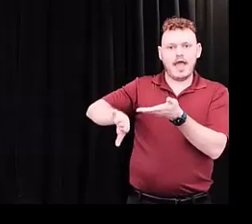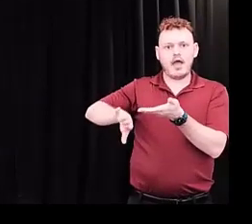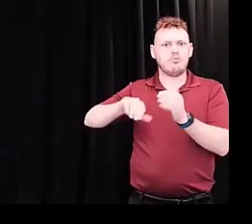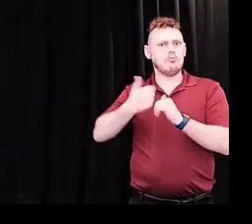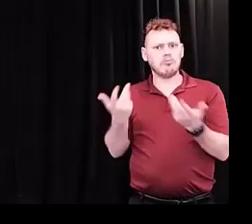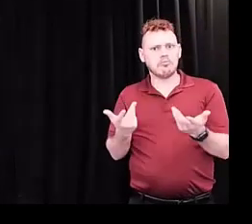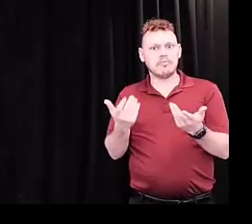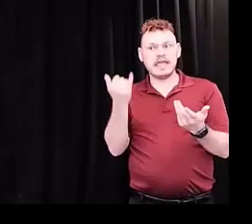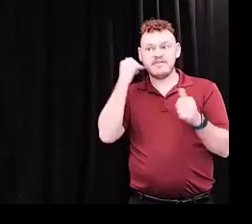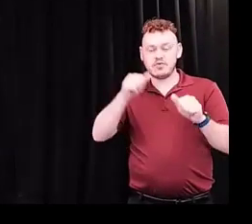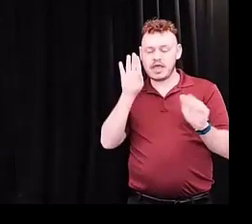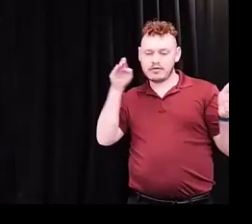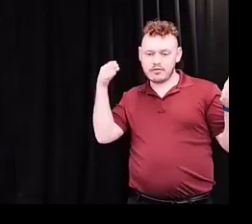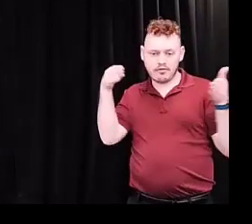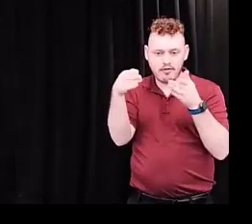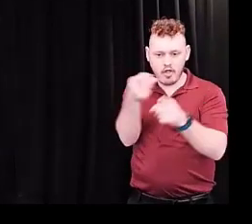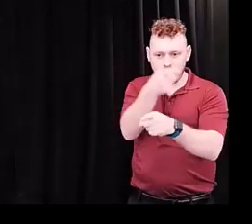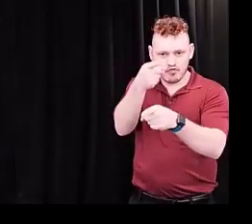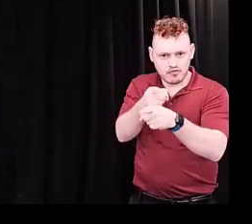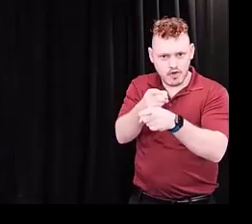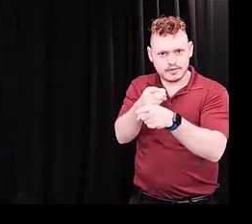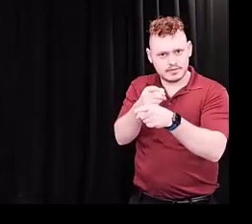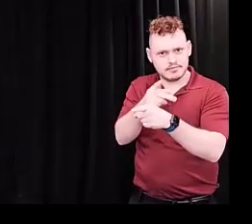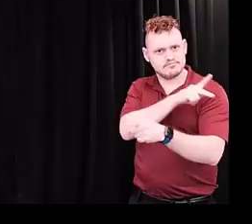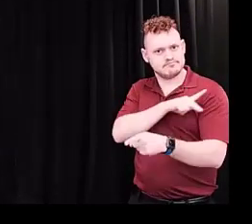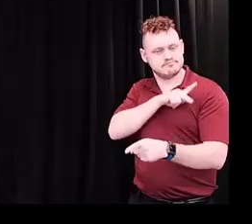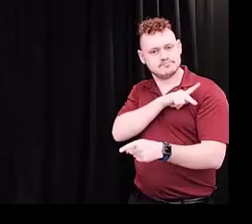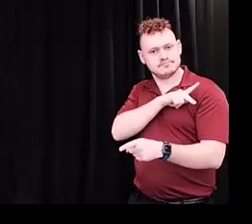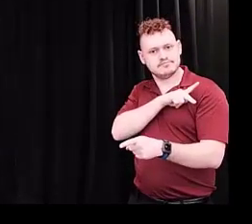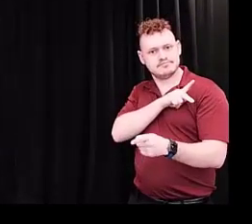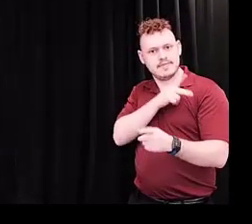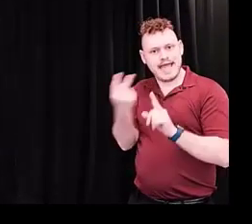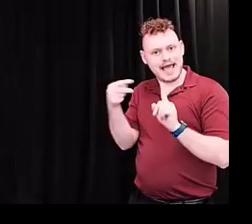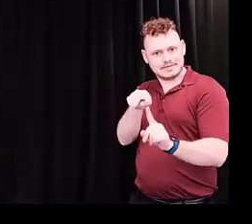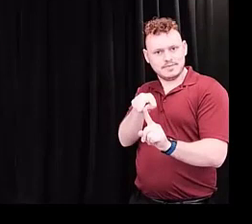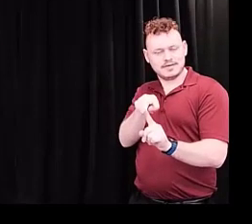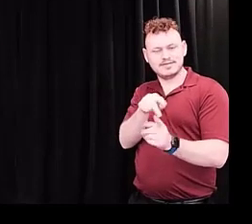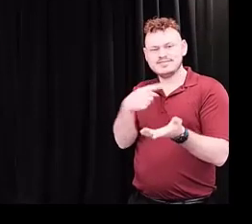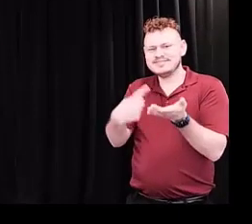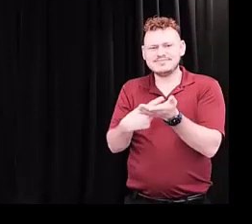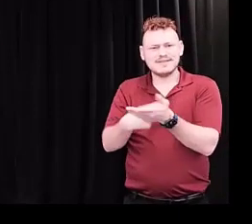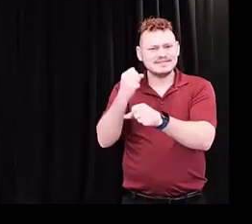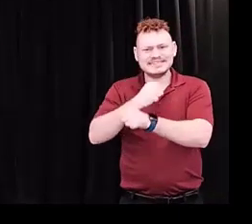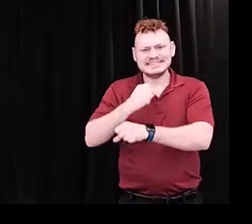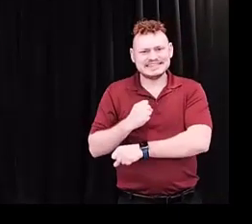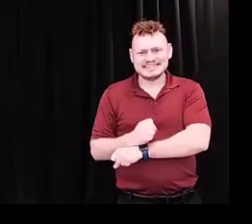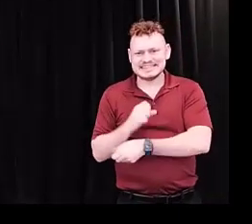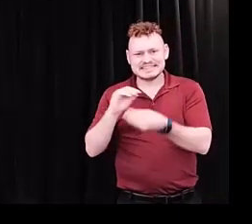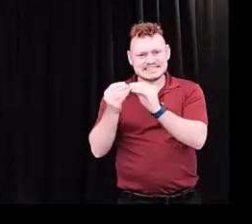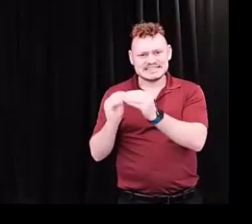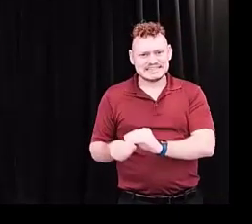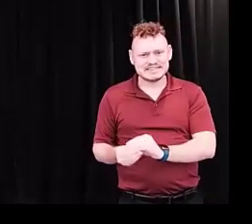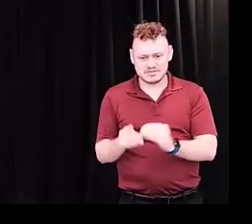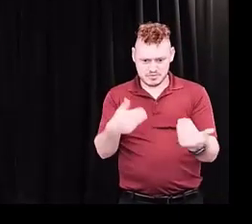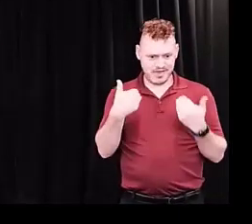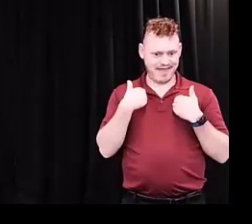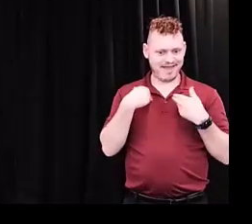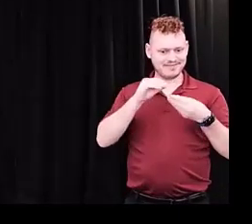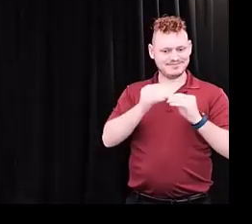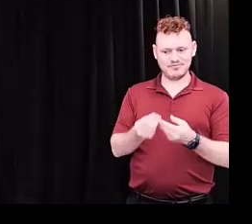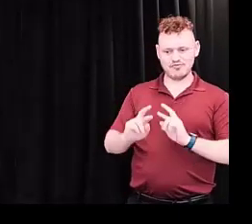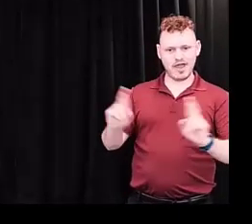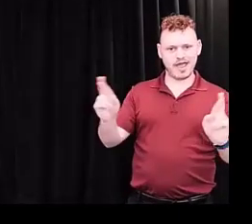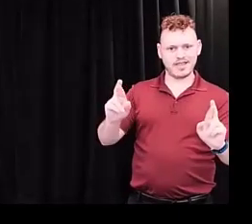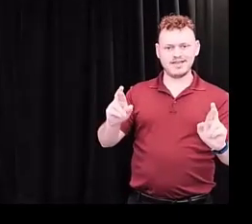can zero in on the right personal aspect, and sometimes it's statistics, and you may have those statistics, but